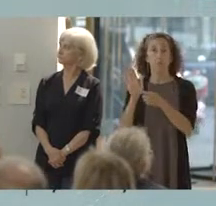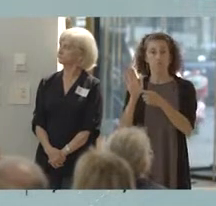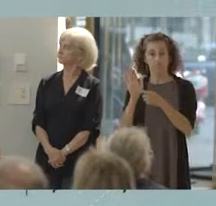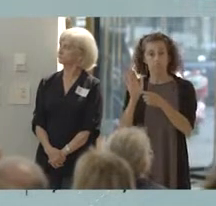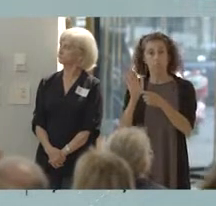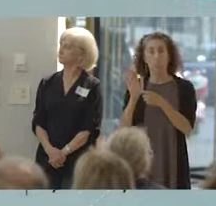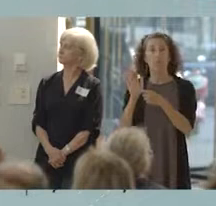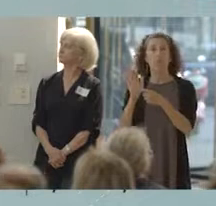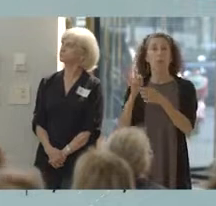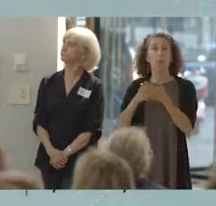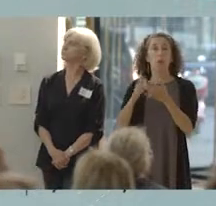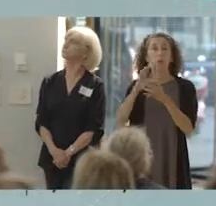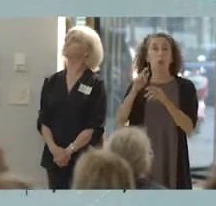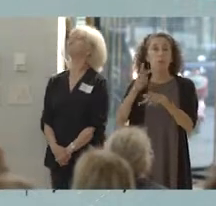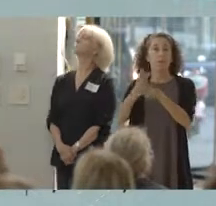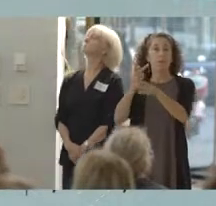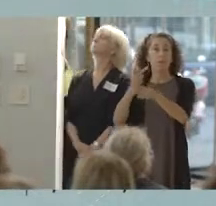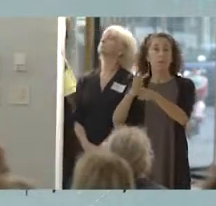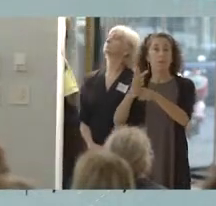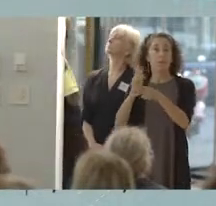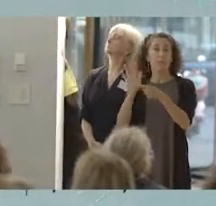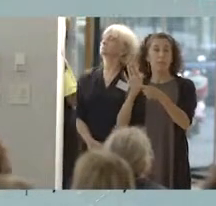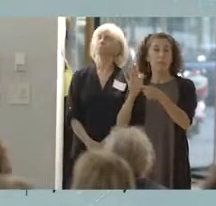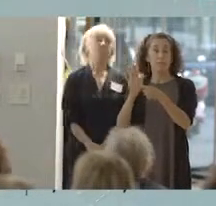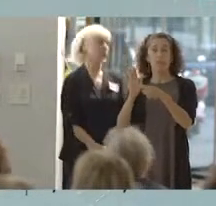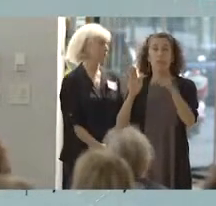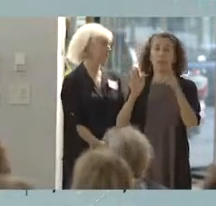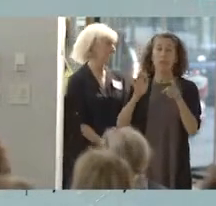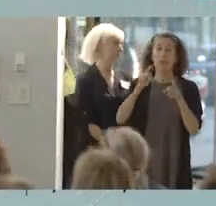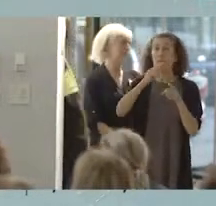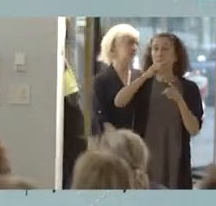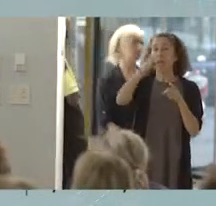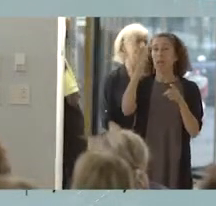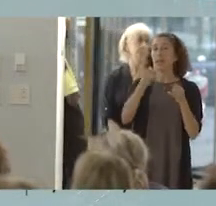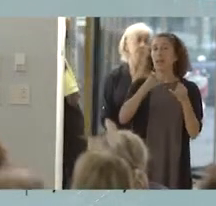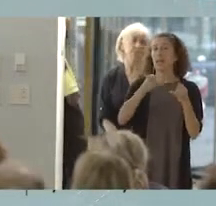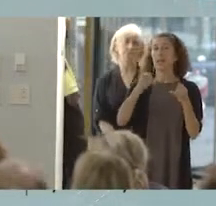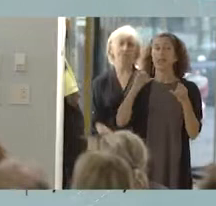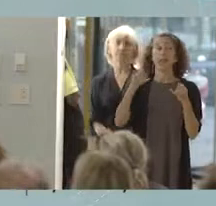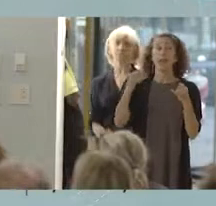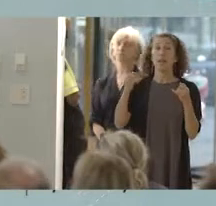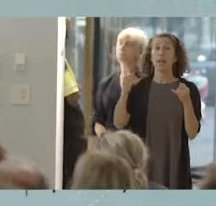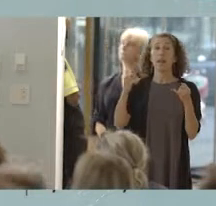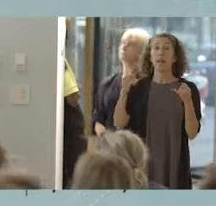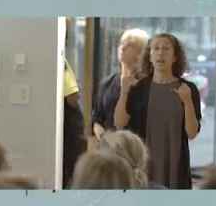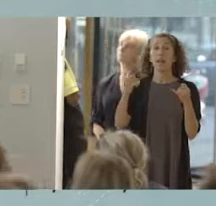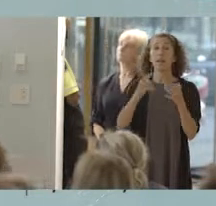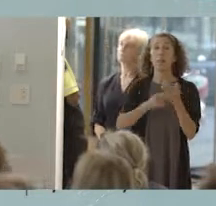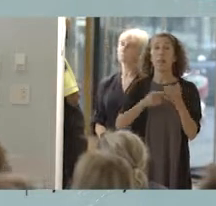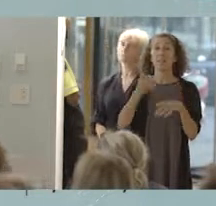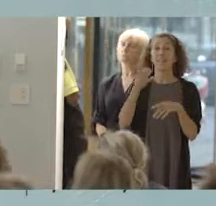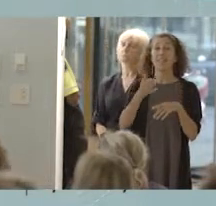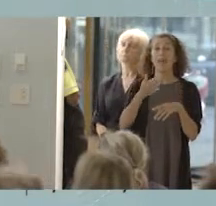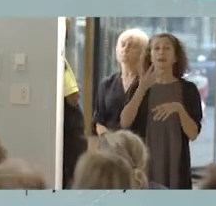are existing today. And then within this black dotted line, everything inside of that, which is sort of more saturated